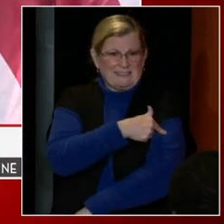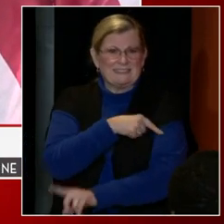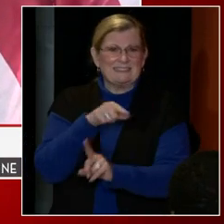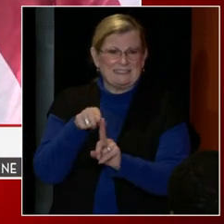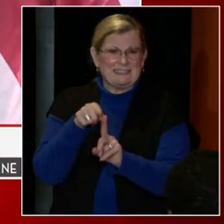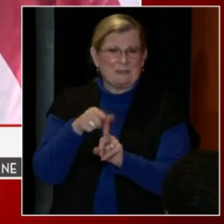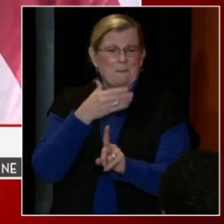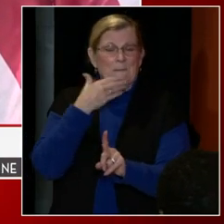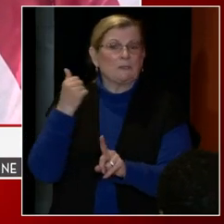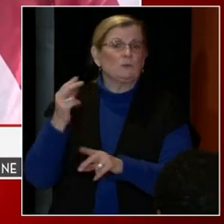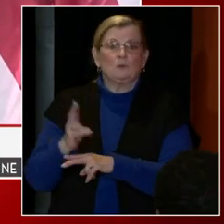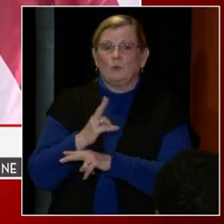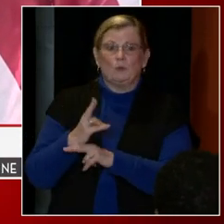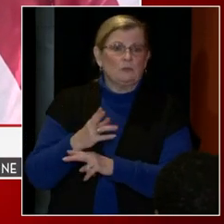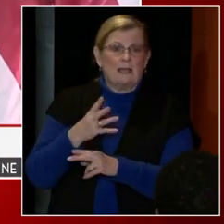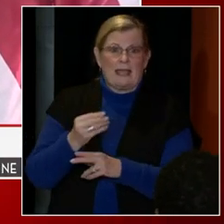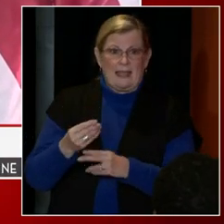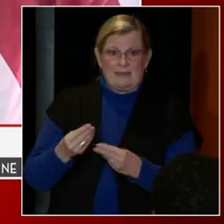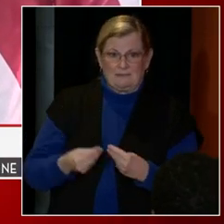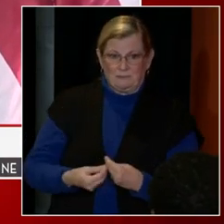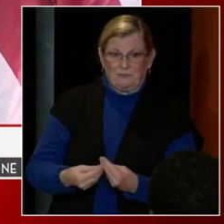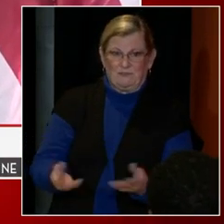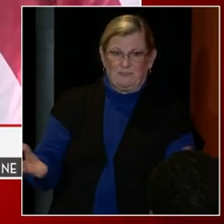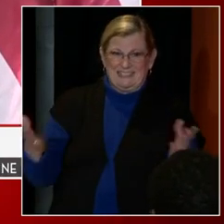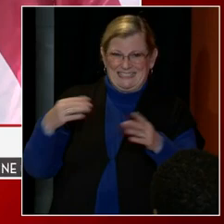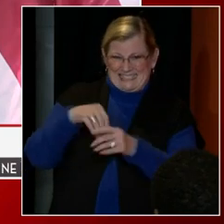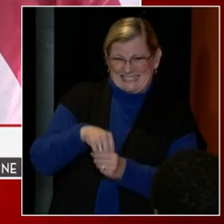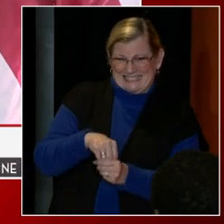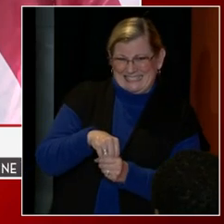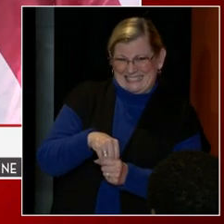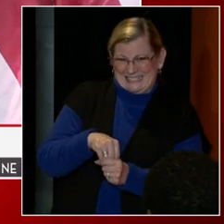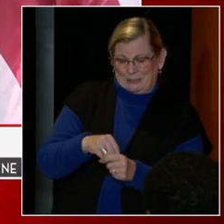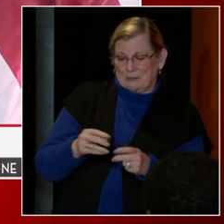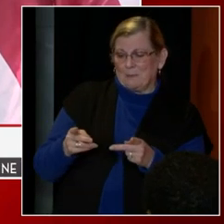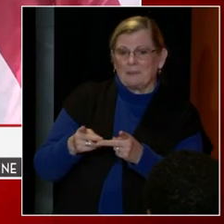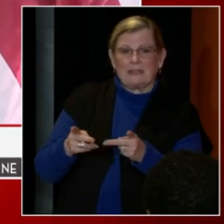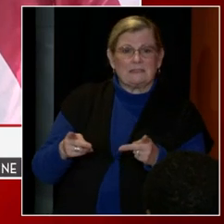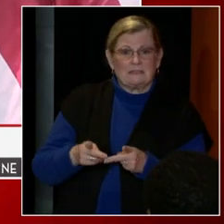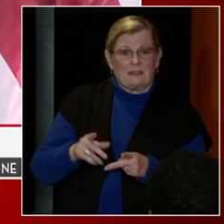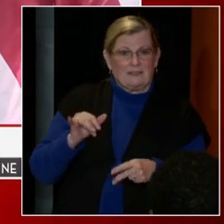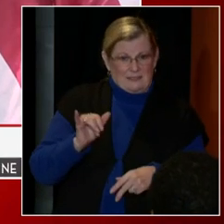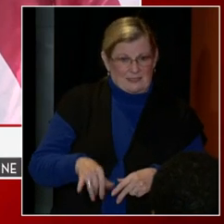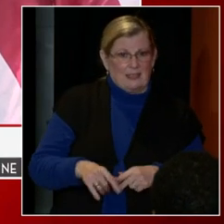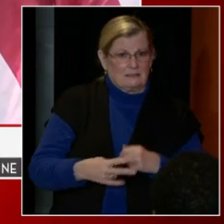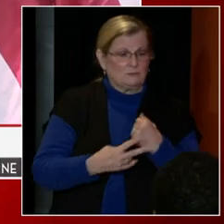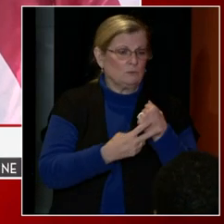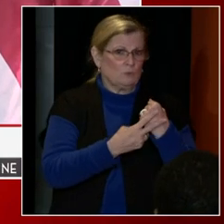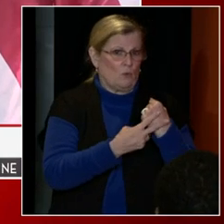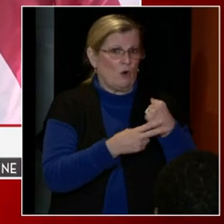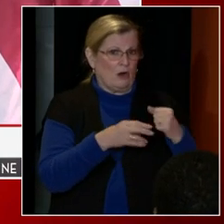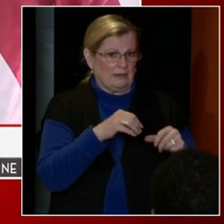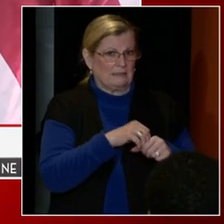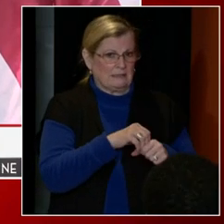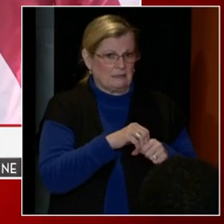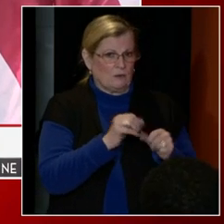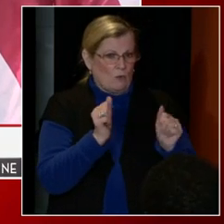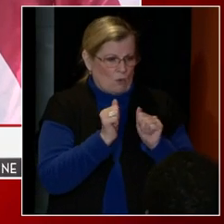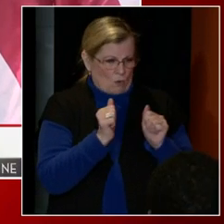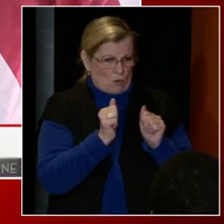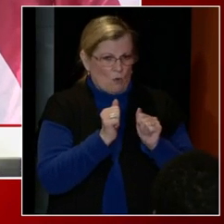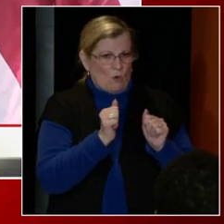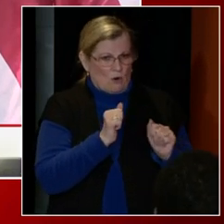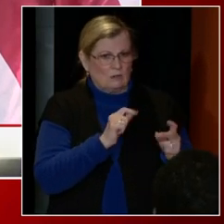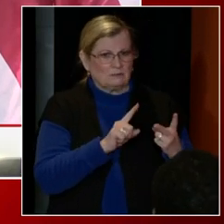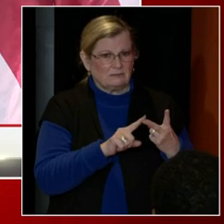distributed in acute care settings or settings that have the ability to meet the storage and handling requirements. And